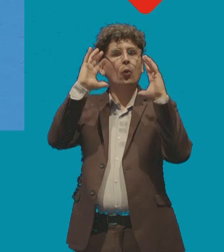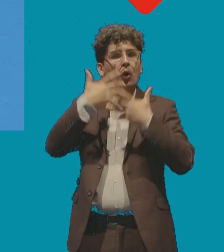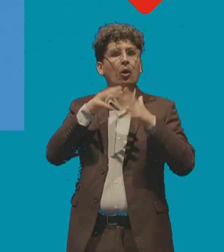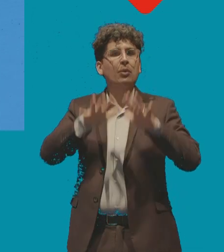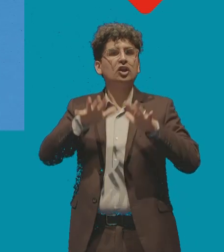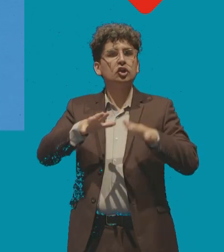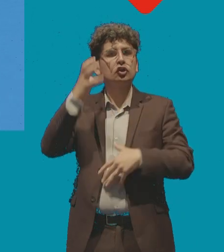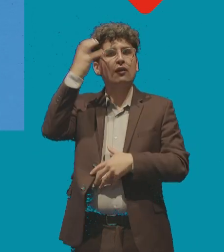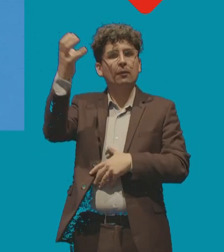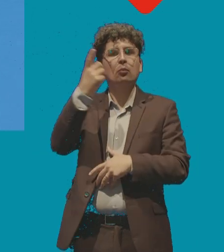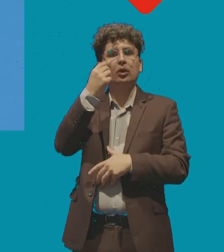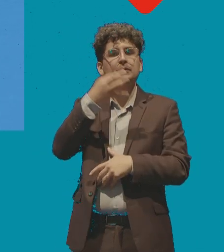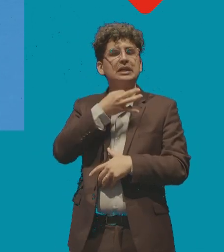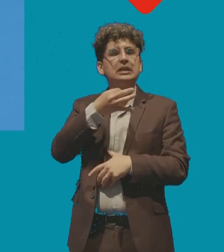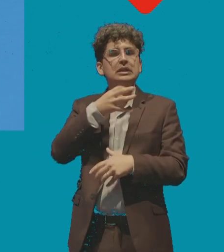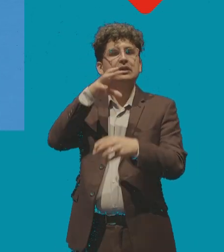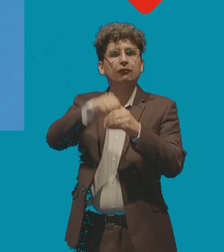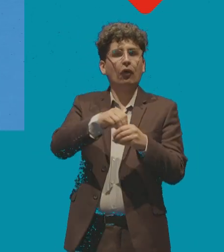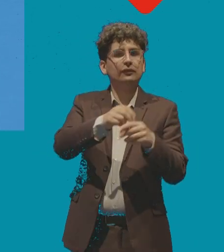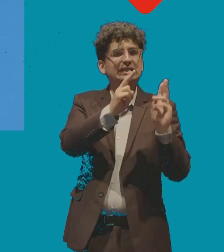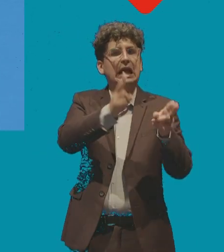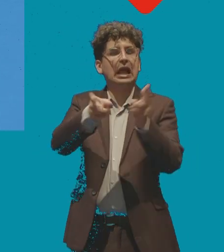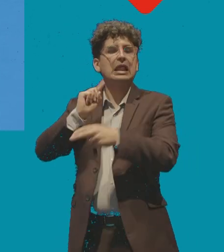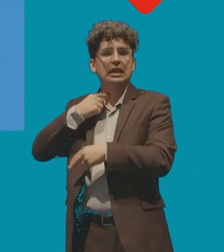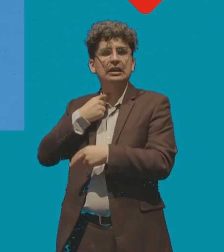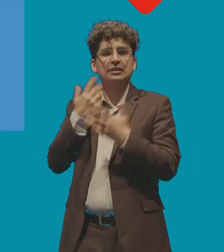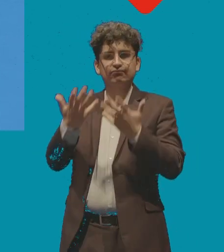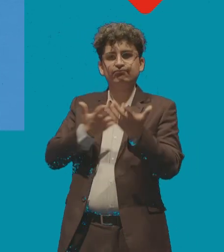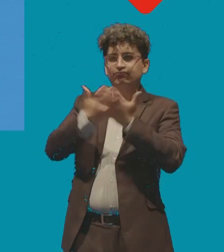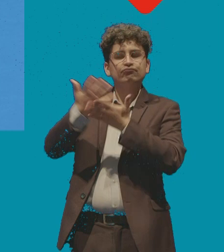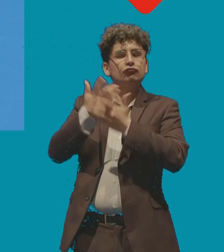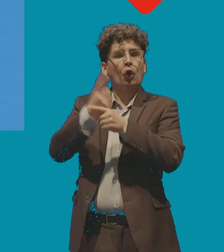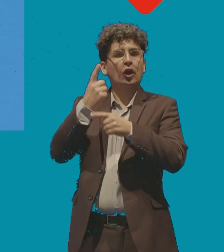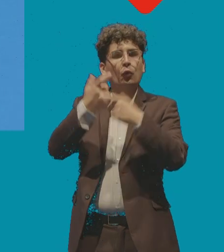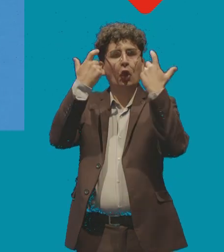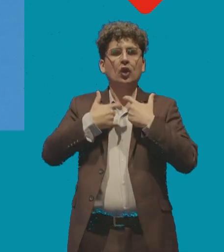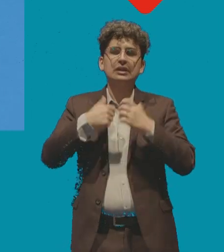may be culpable in an act of genocide. We are currently in talks with our lawyers.